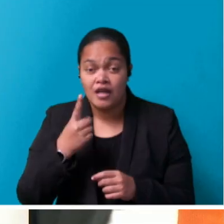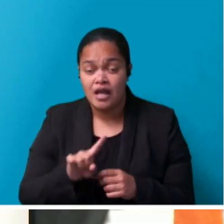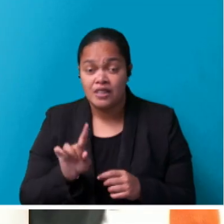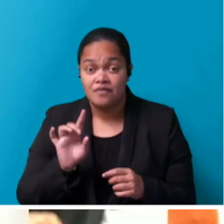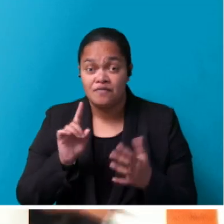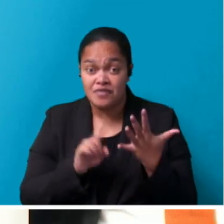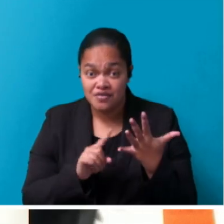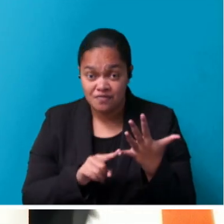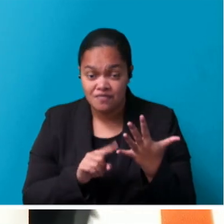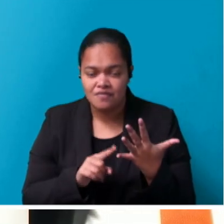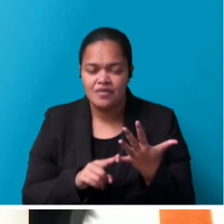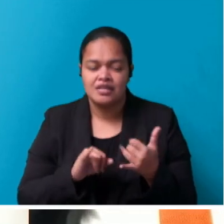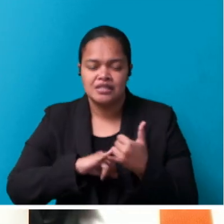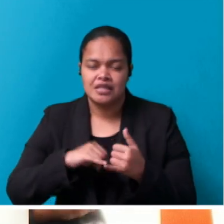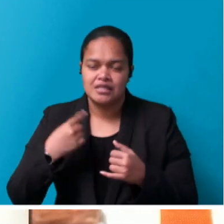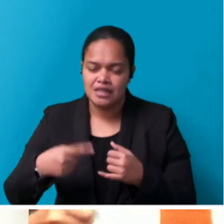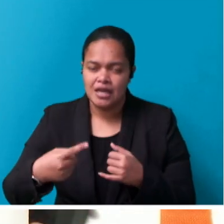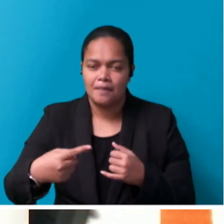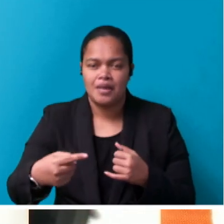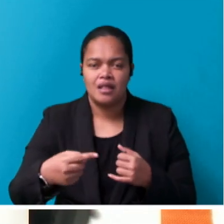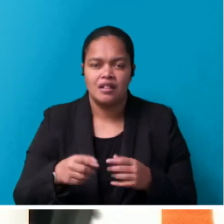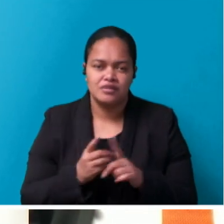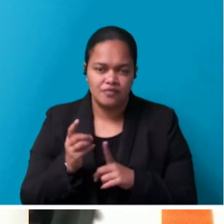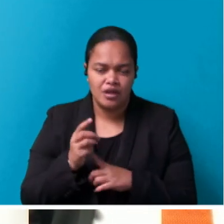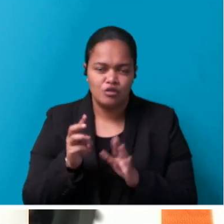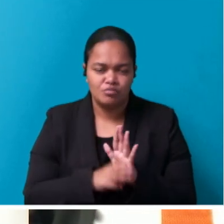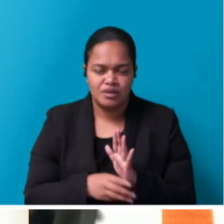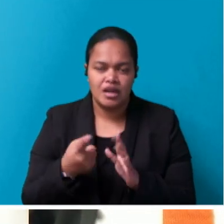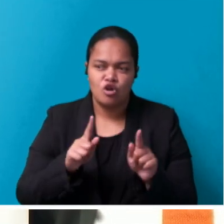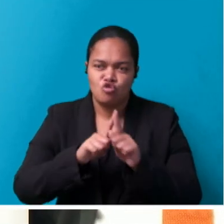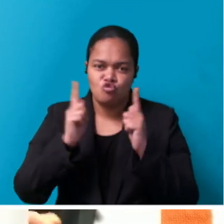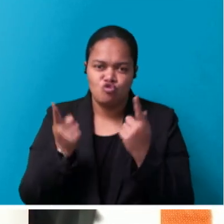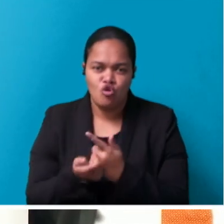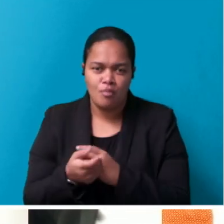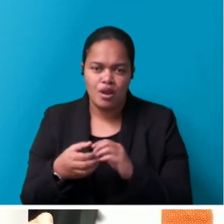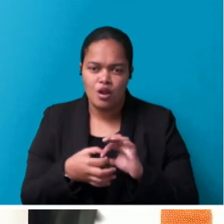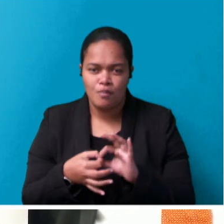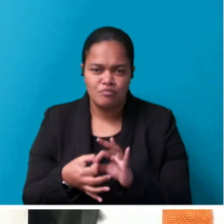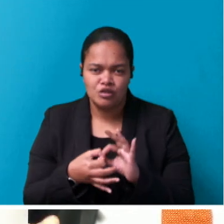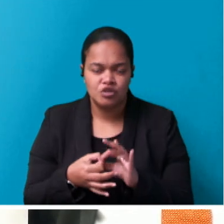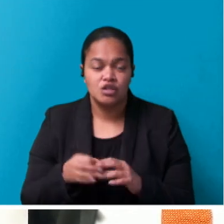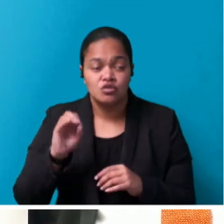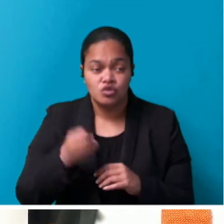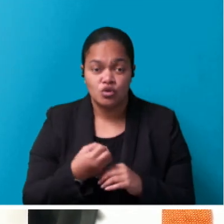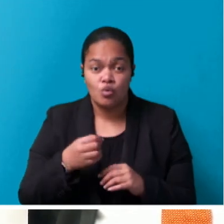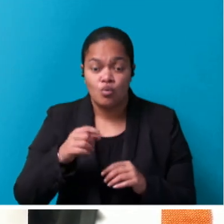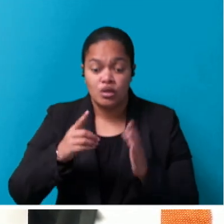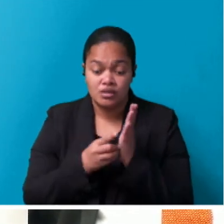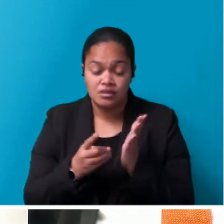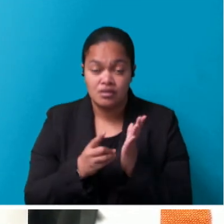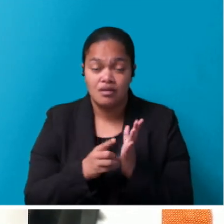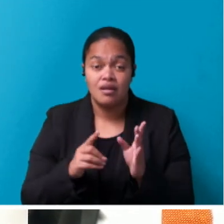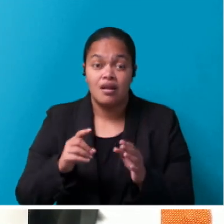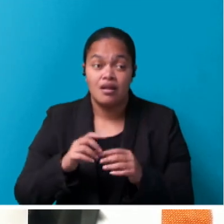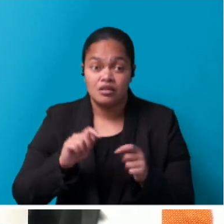is sustainable development and global cooperation. Honorable Speaker, digital transformation is not